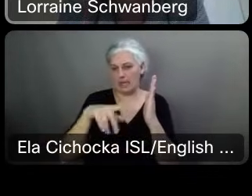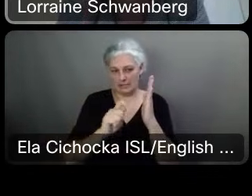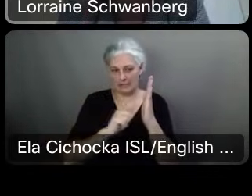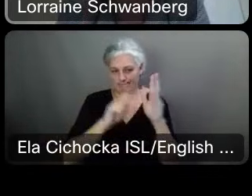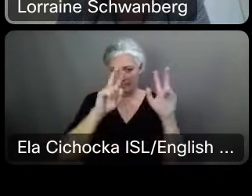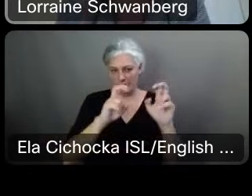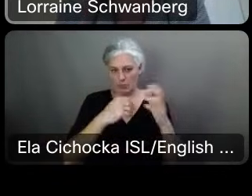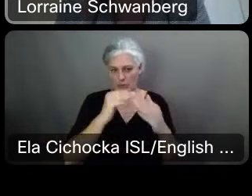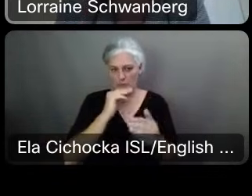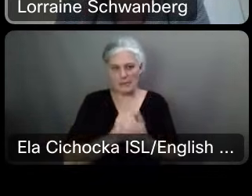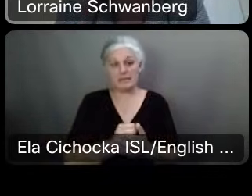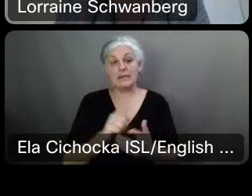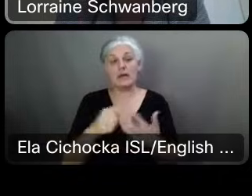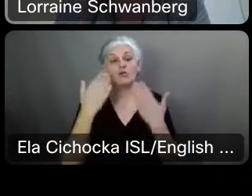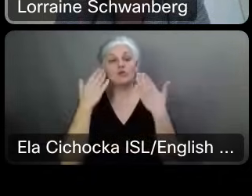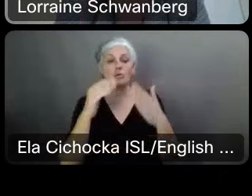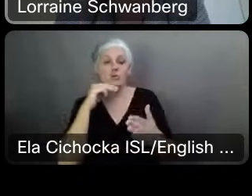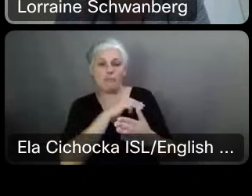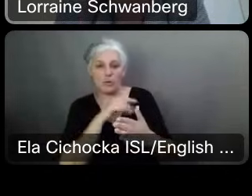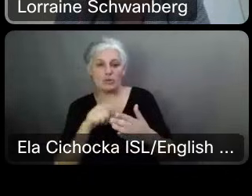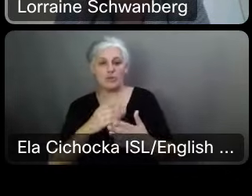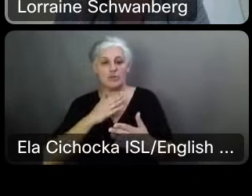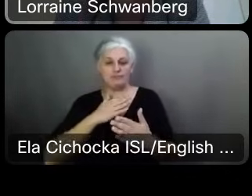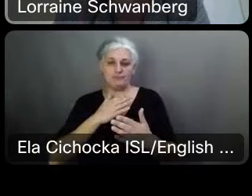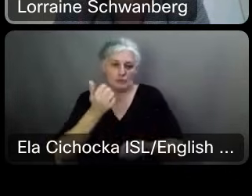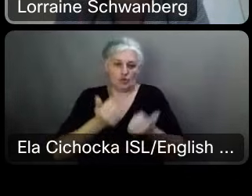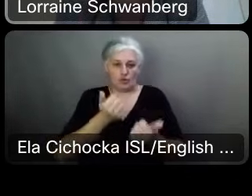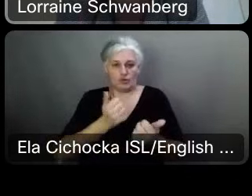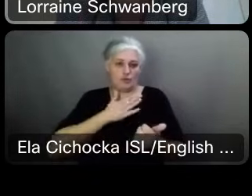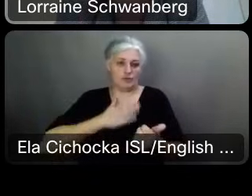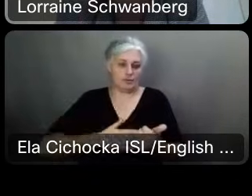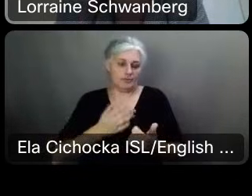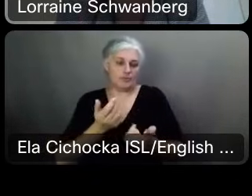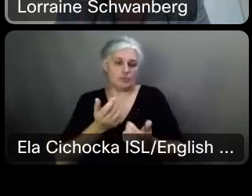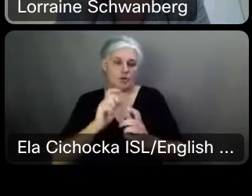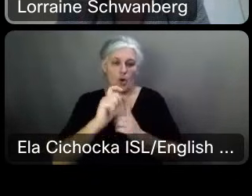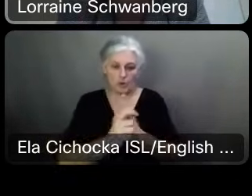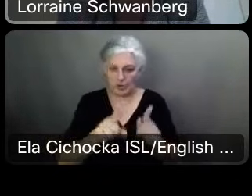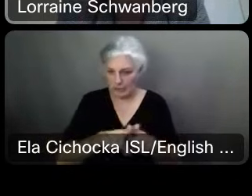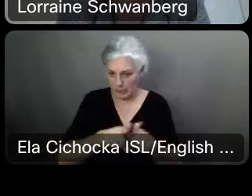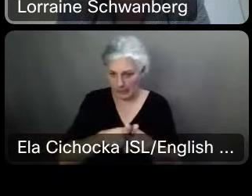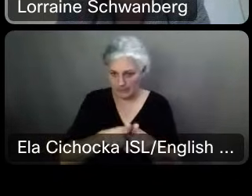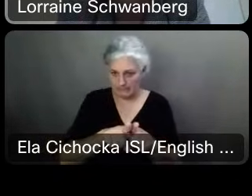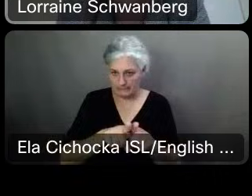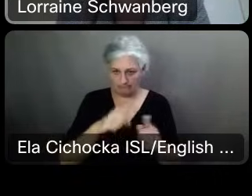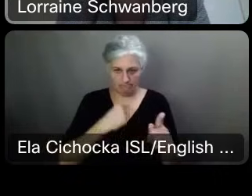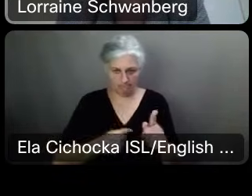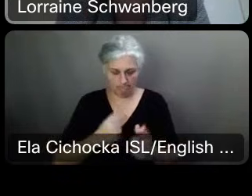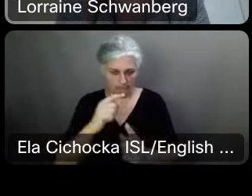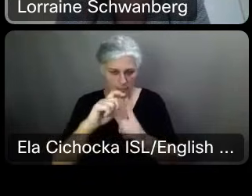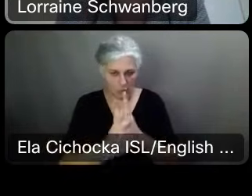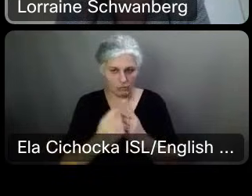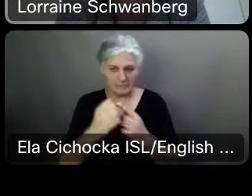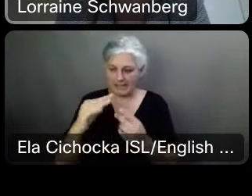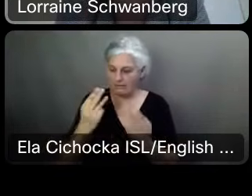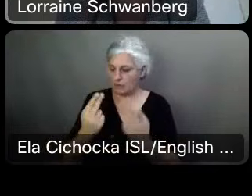the importance around a just culture, in particular restorative just culture, because we know that our staff need to be supported, need